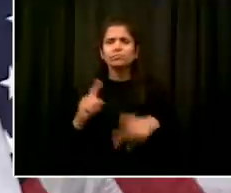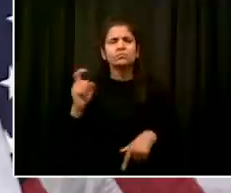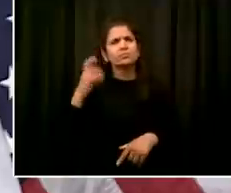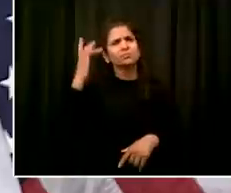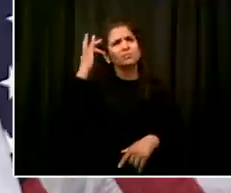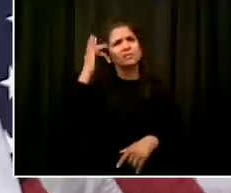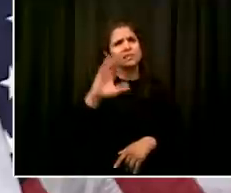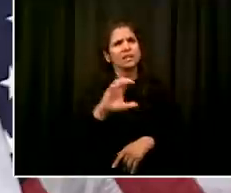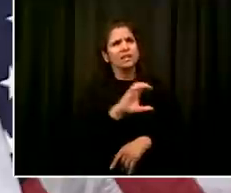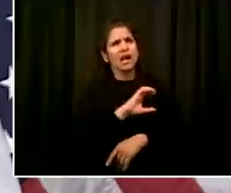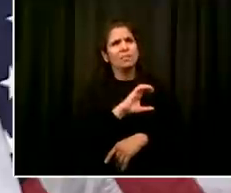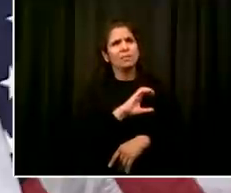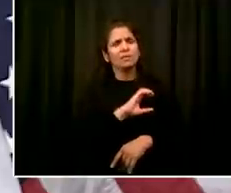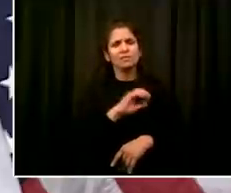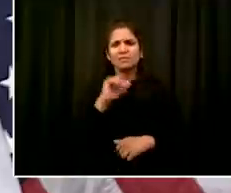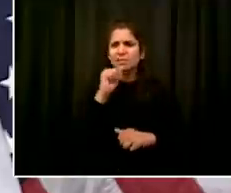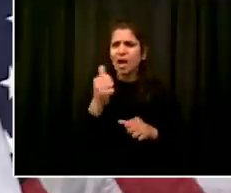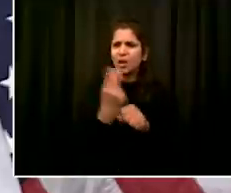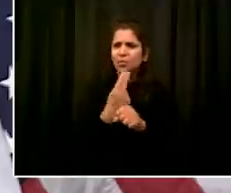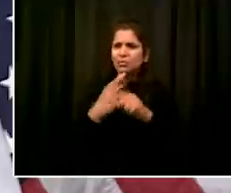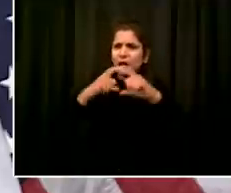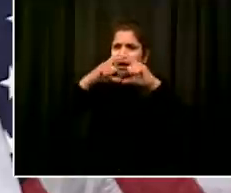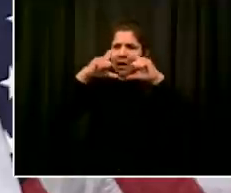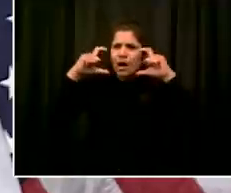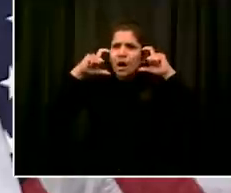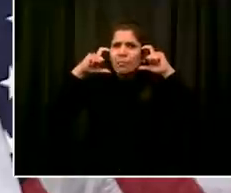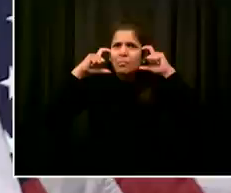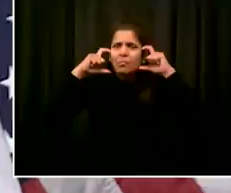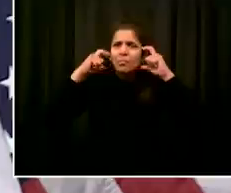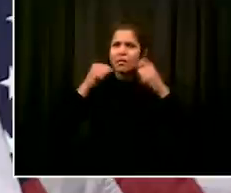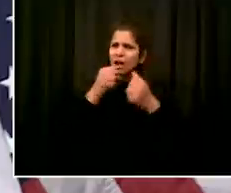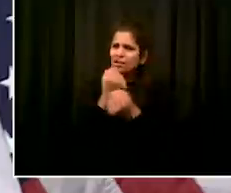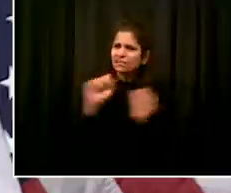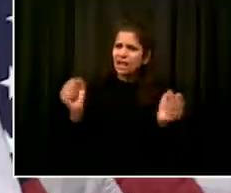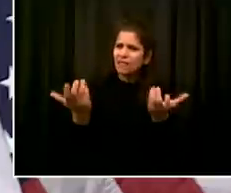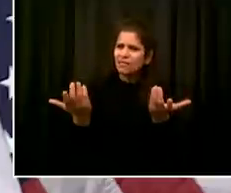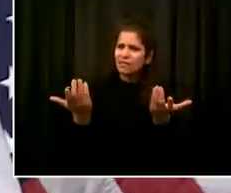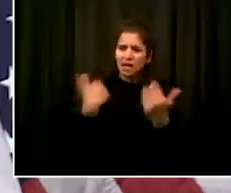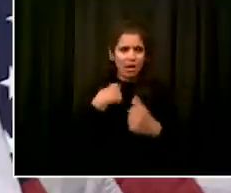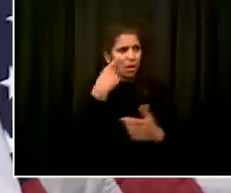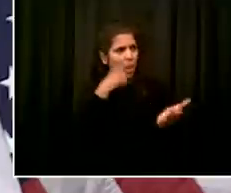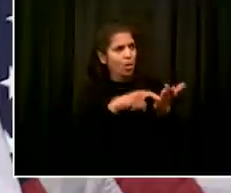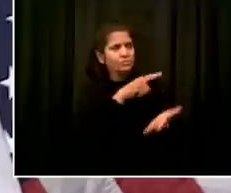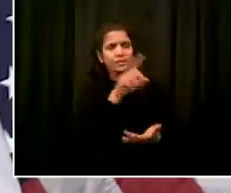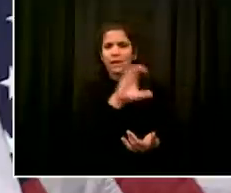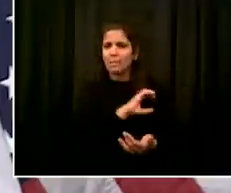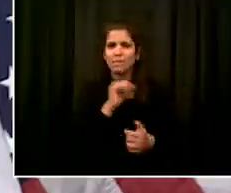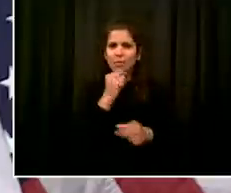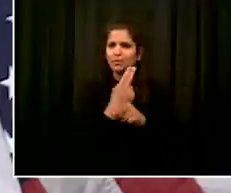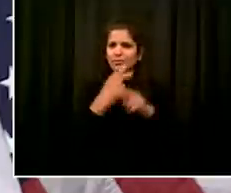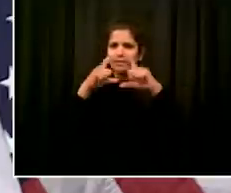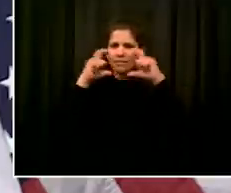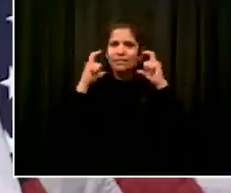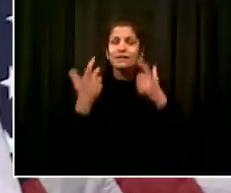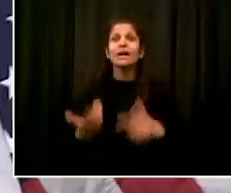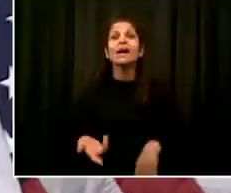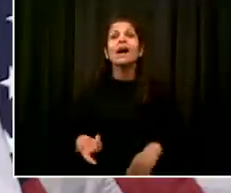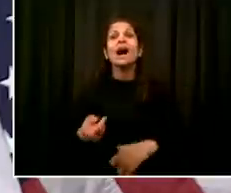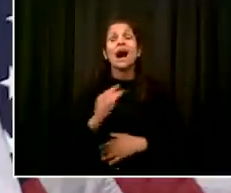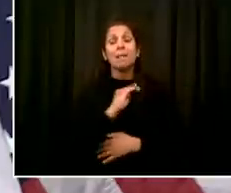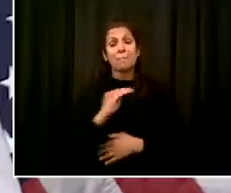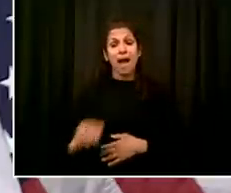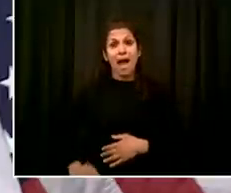they are very important and good questions, but I really feel like you went by the ground rule there. So I'm going to adjust your questions a bit.